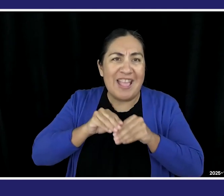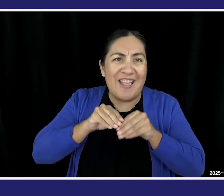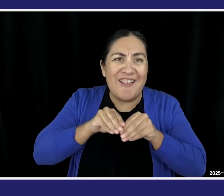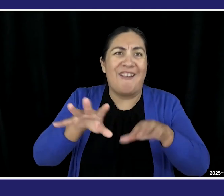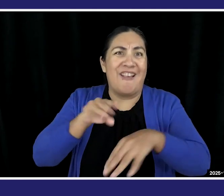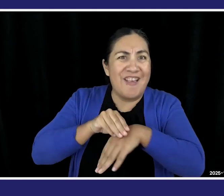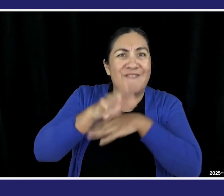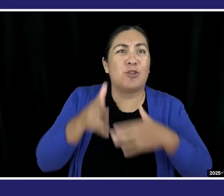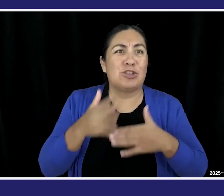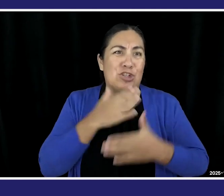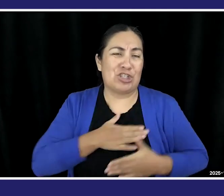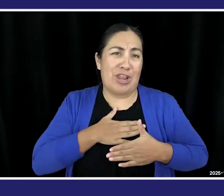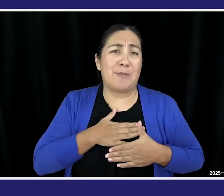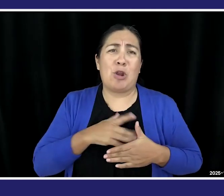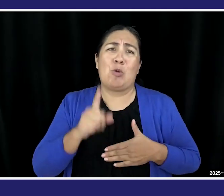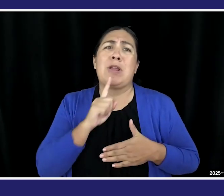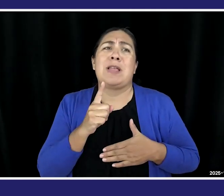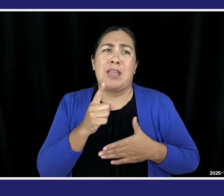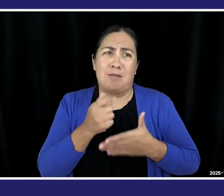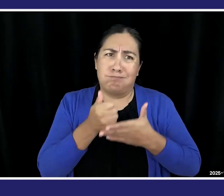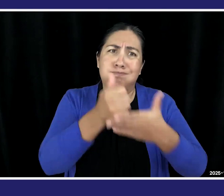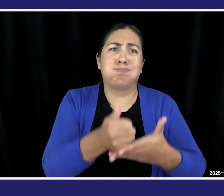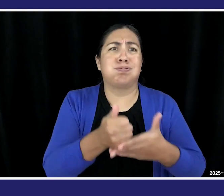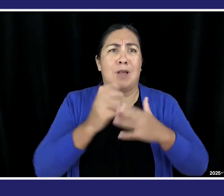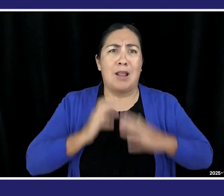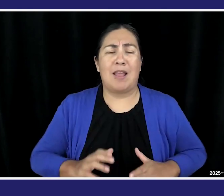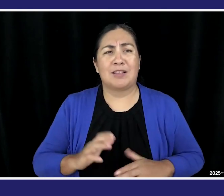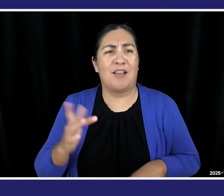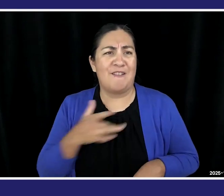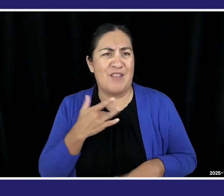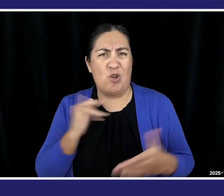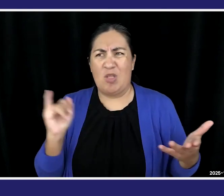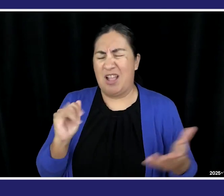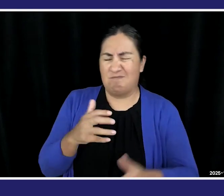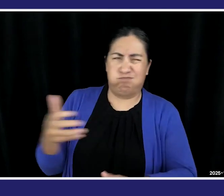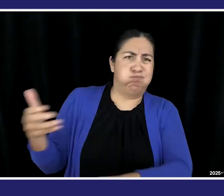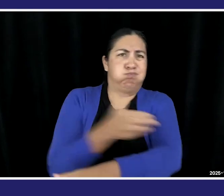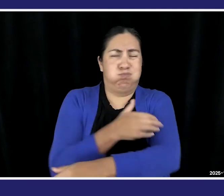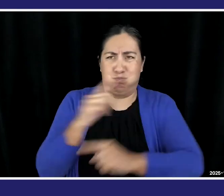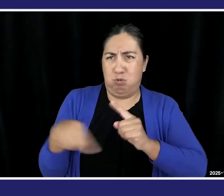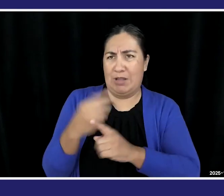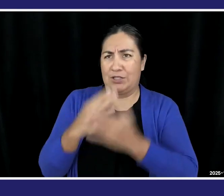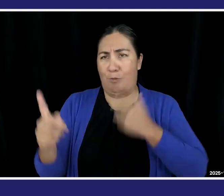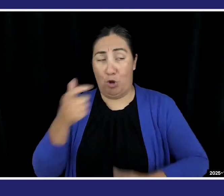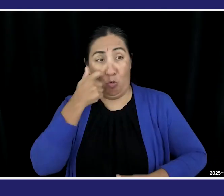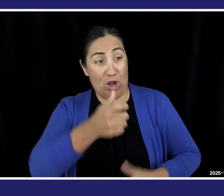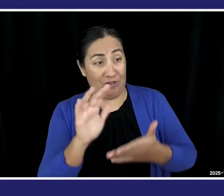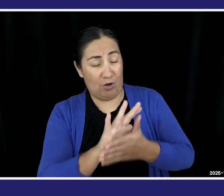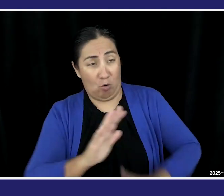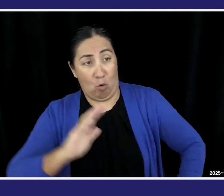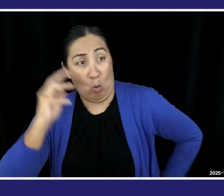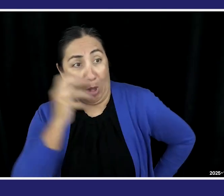of our group. It empowers us to feel like we're somebody when somebody watches our video and says, oh, that was really good. We have